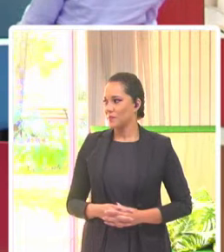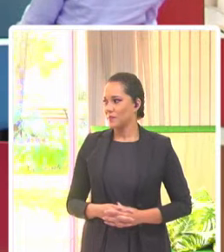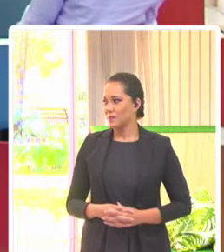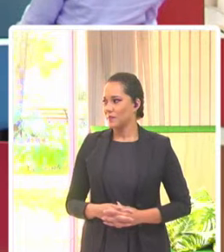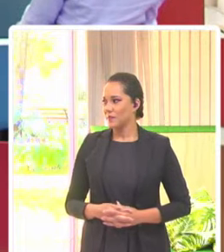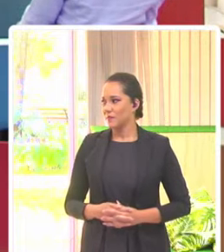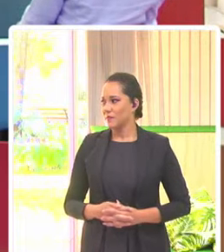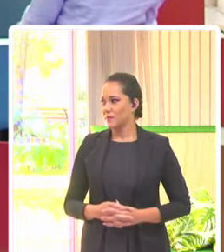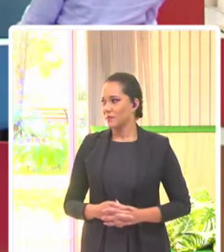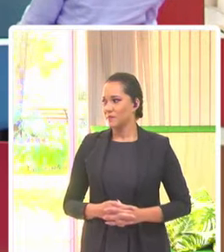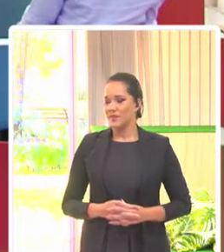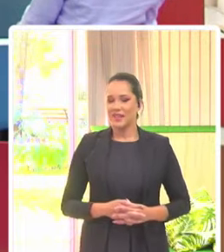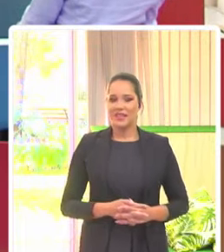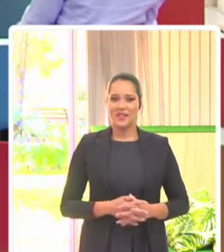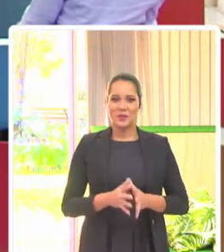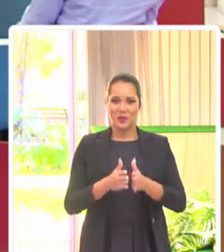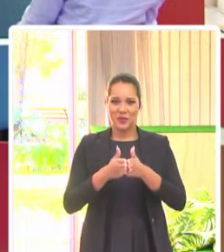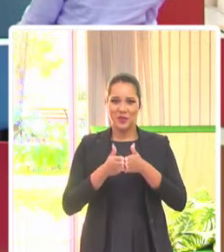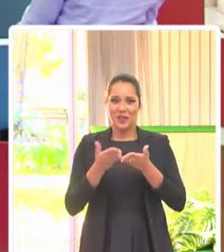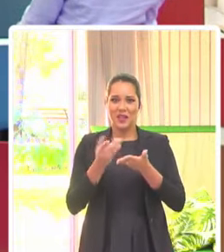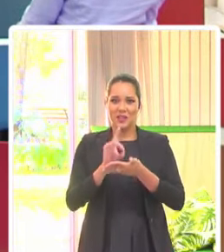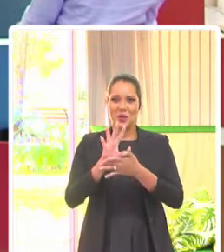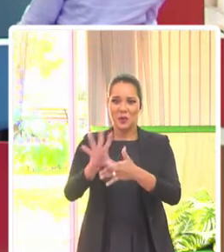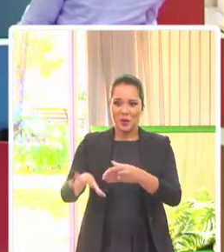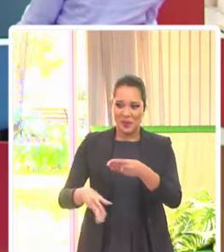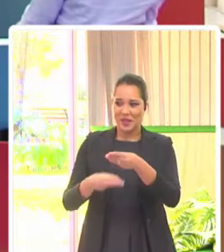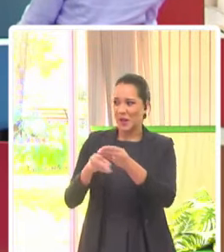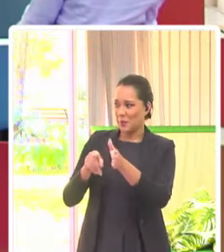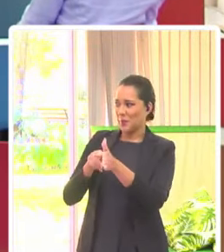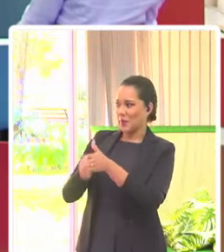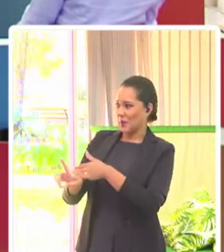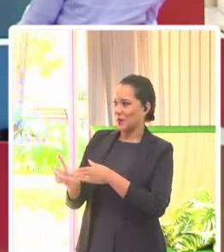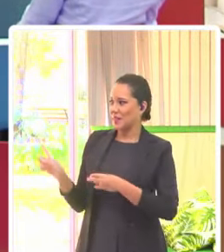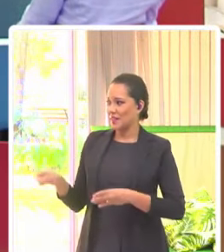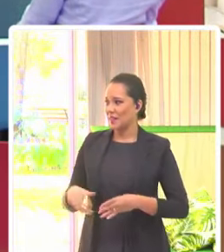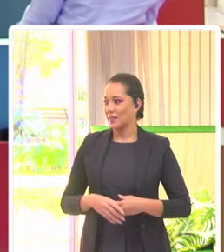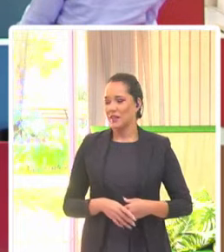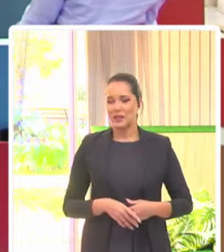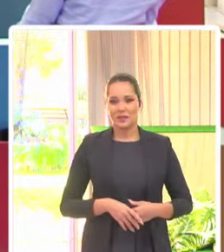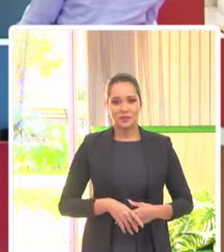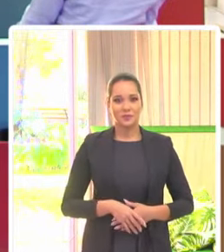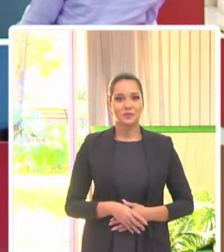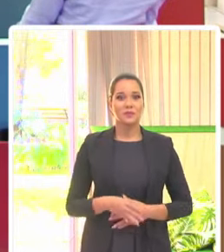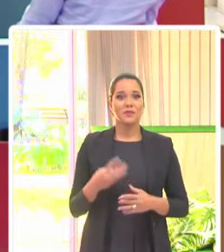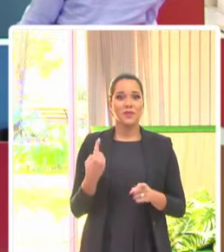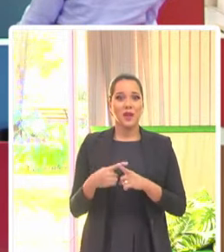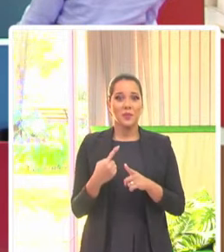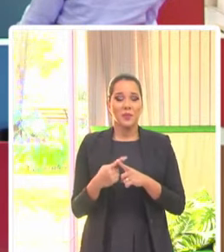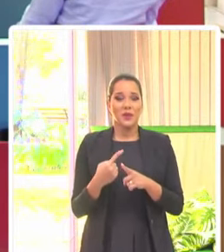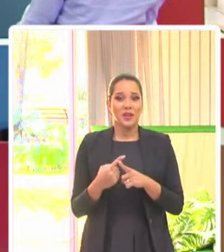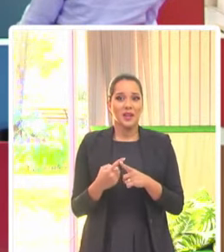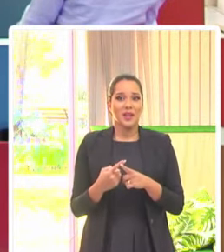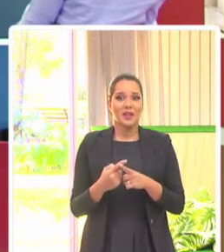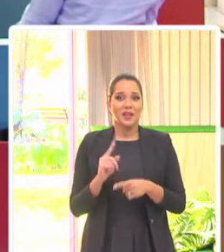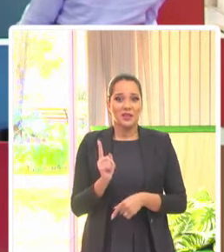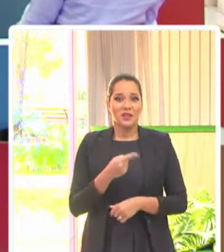Please, I would like to compliment her question. It's because we are from Roraima, the government of